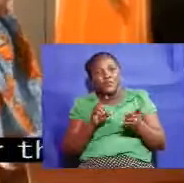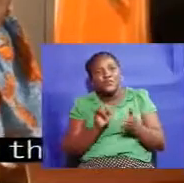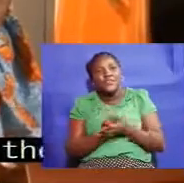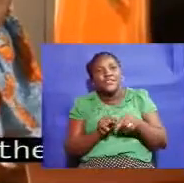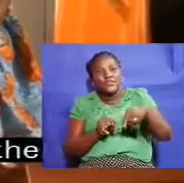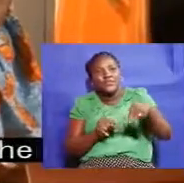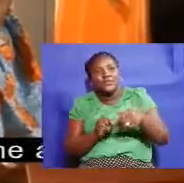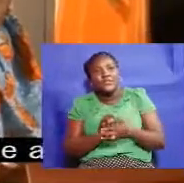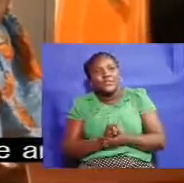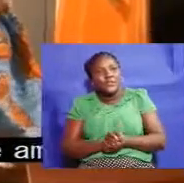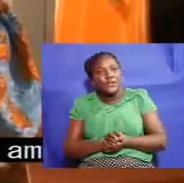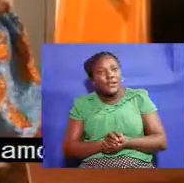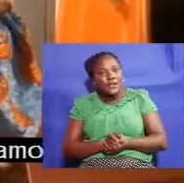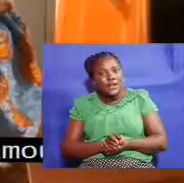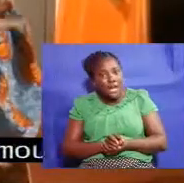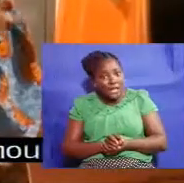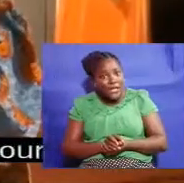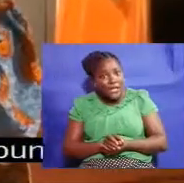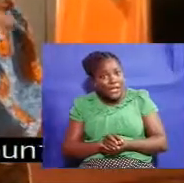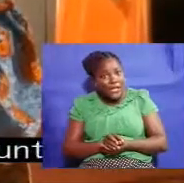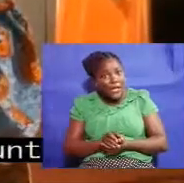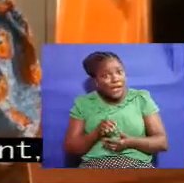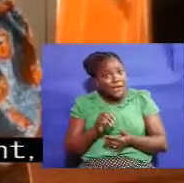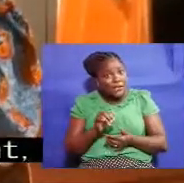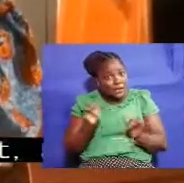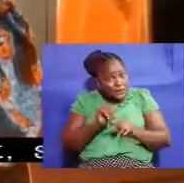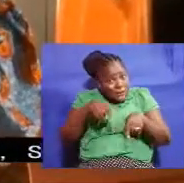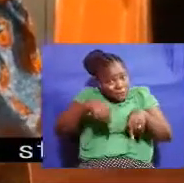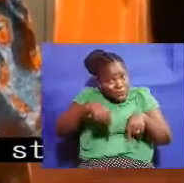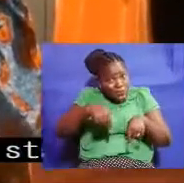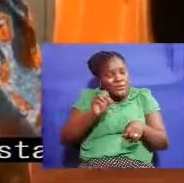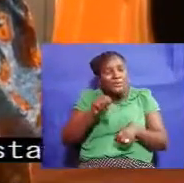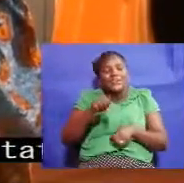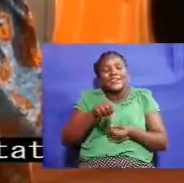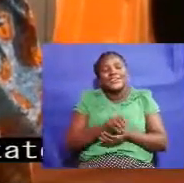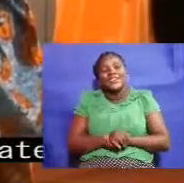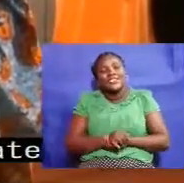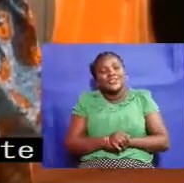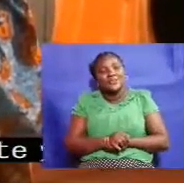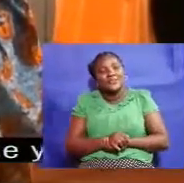I see. Okay, so how about the souvenirs for the engagement next week, Friday?